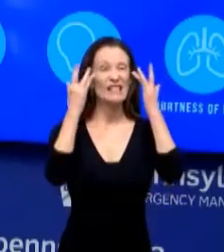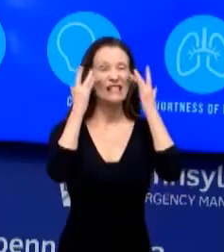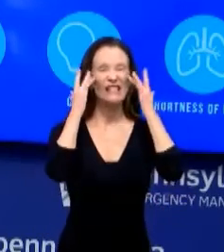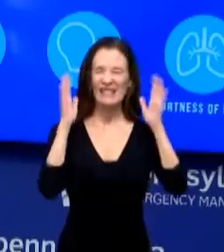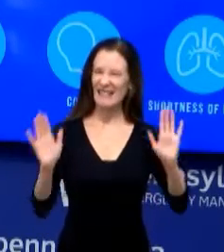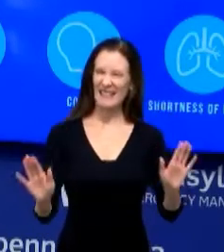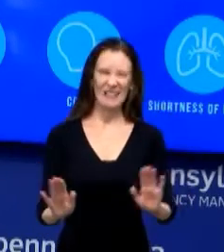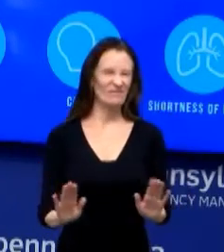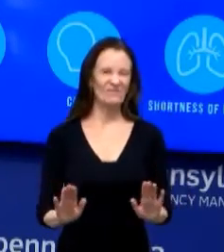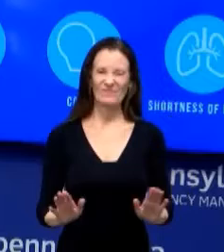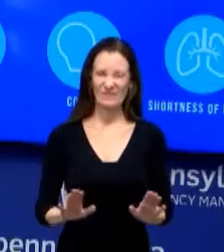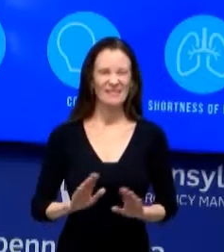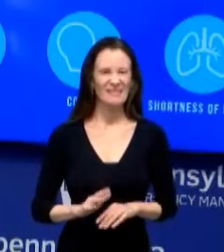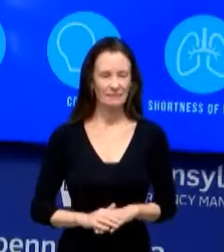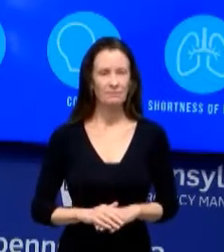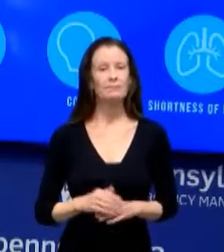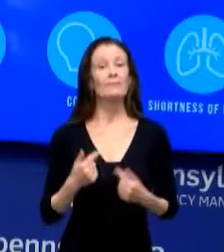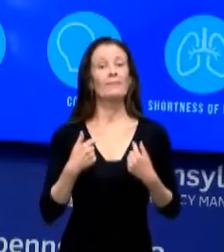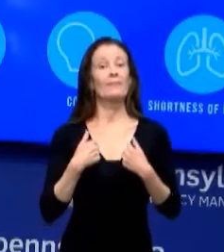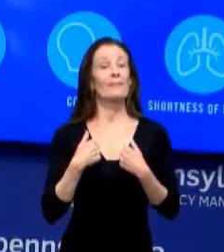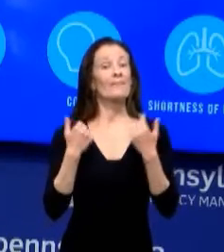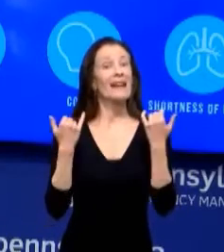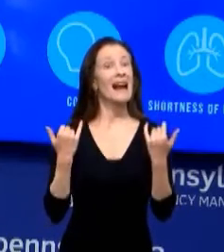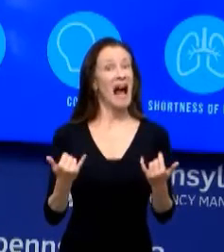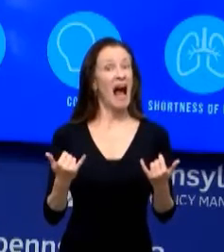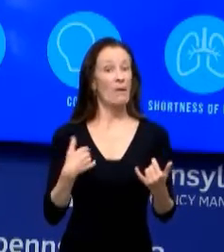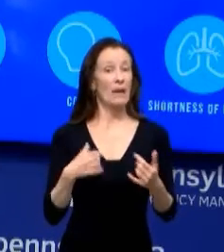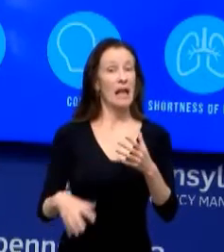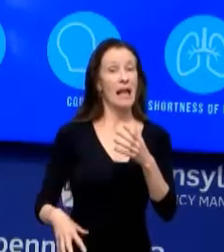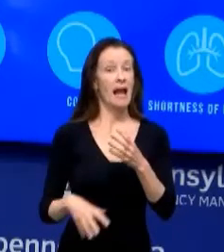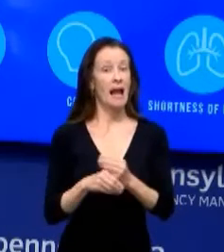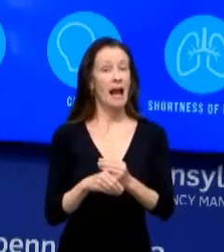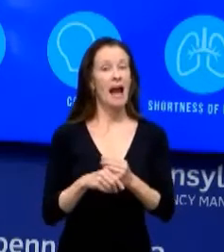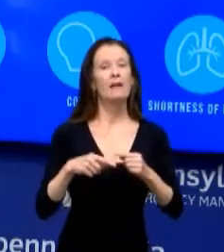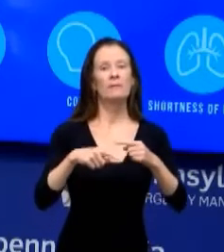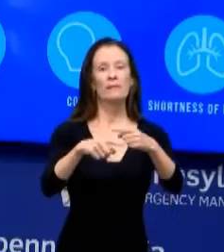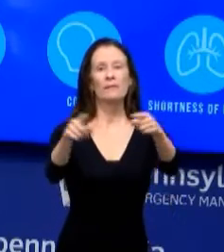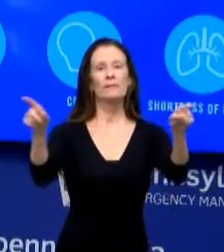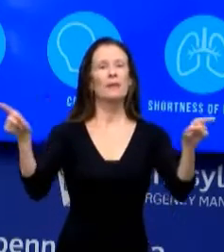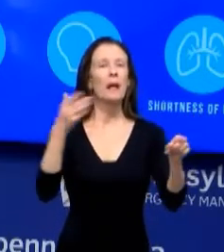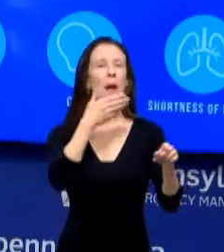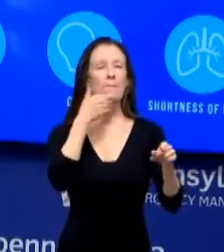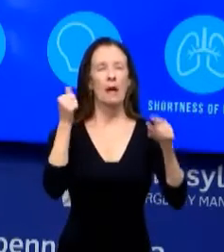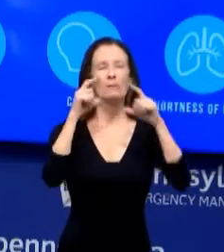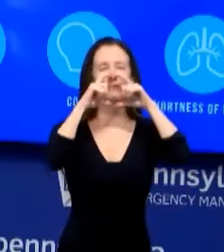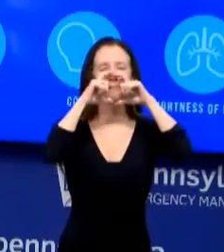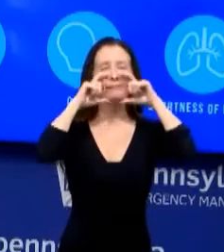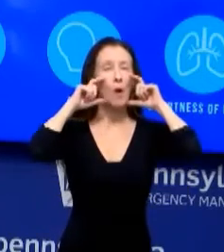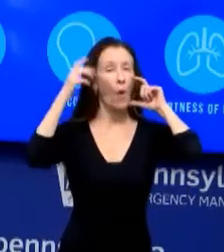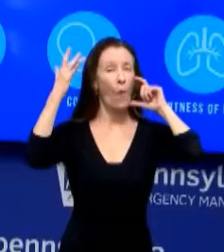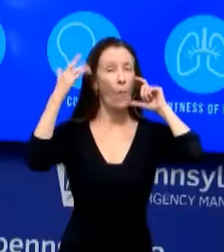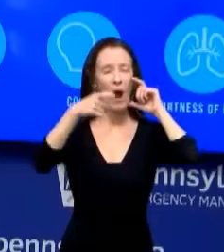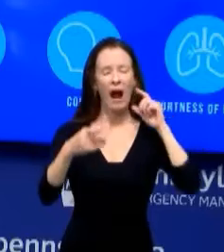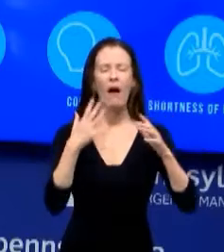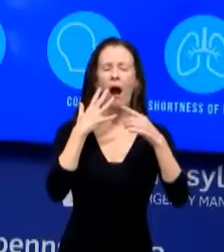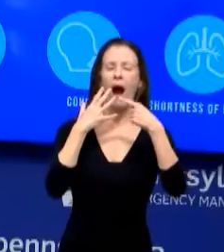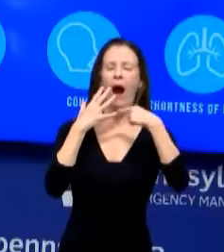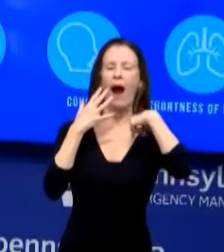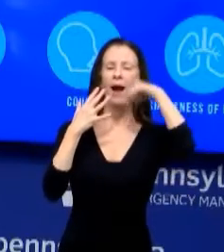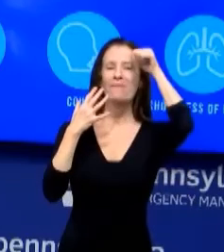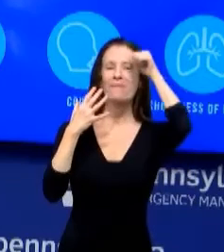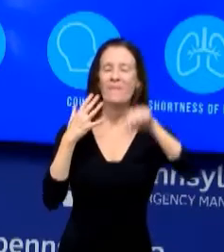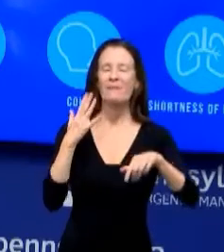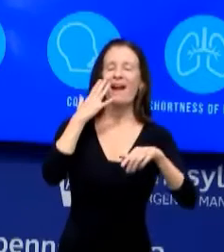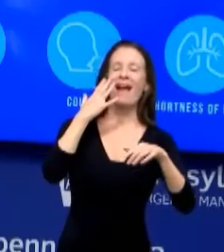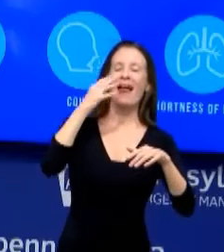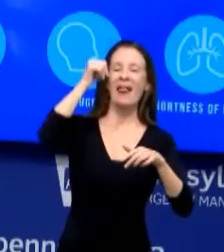recommended should help that. Clean surfaces frequently. Practicing these everyday